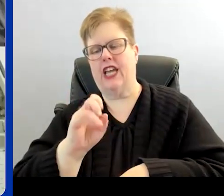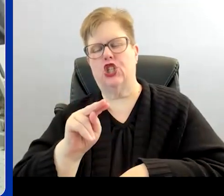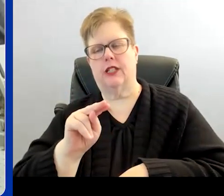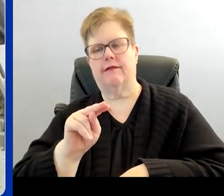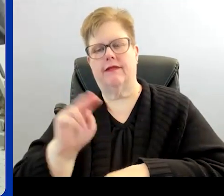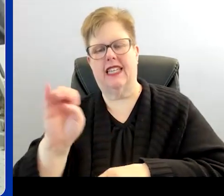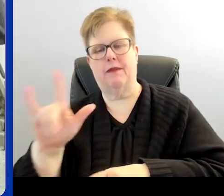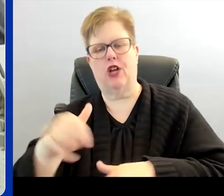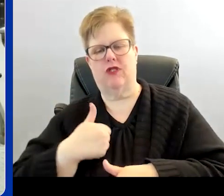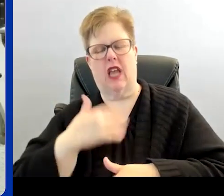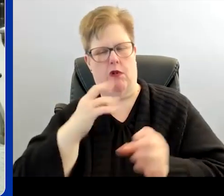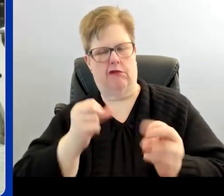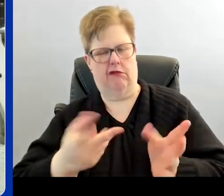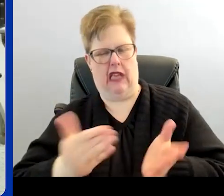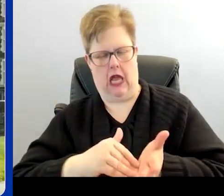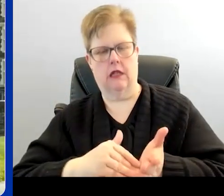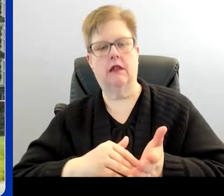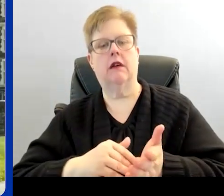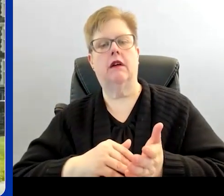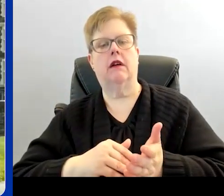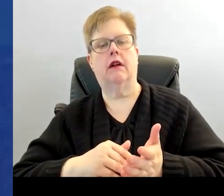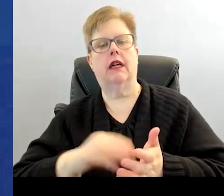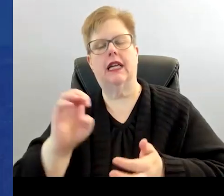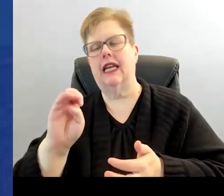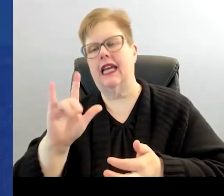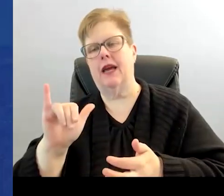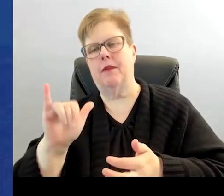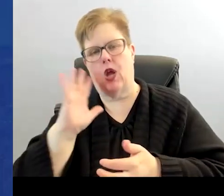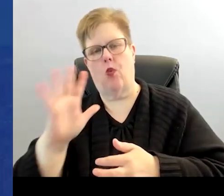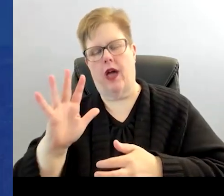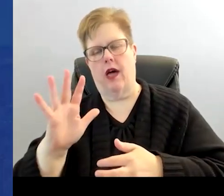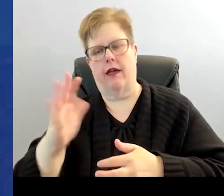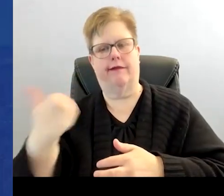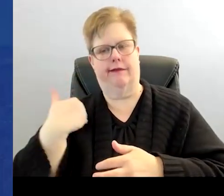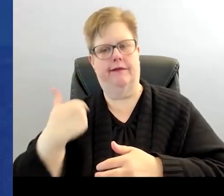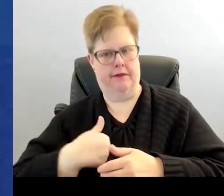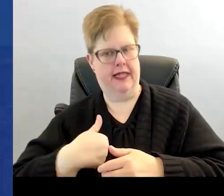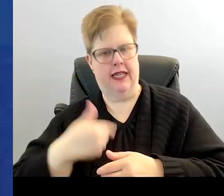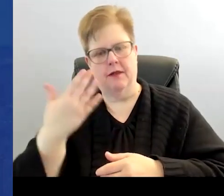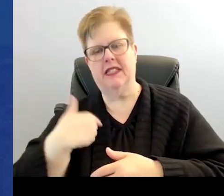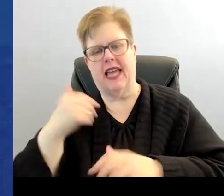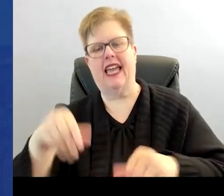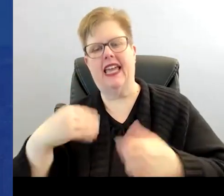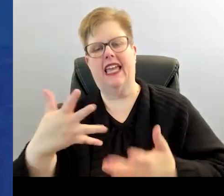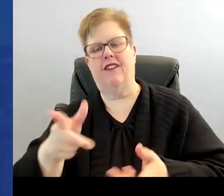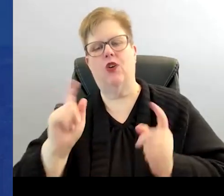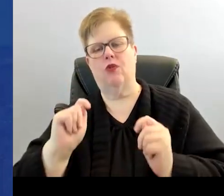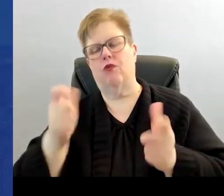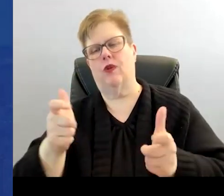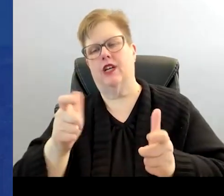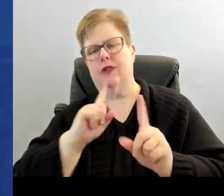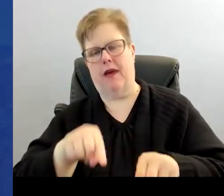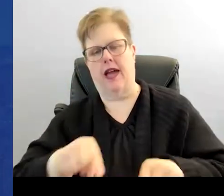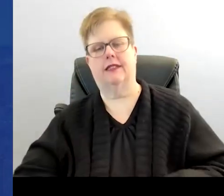address, which I will put back on the screen, and Emily will flag that for me because I may be able to give you a quick